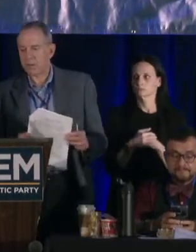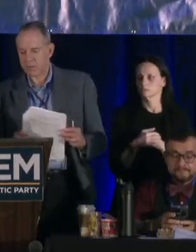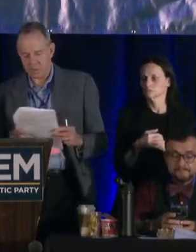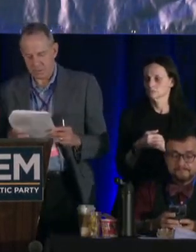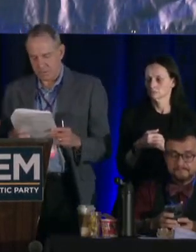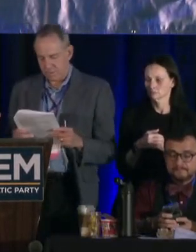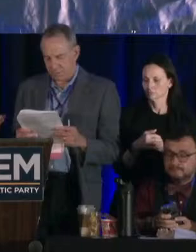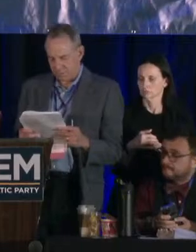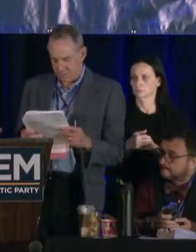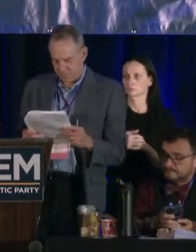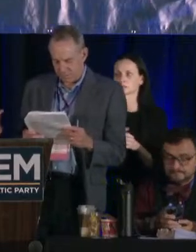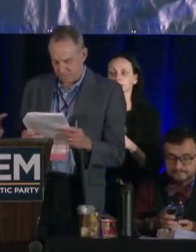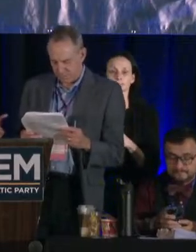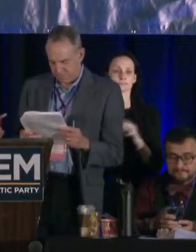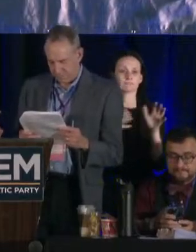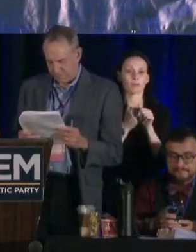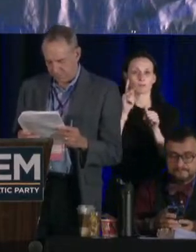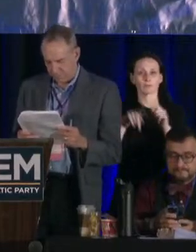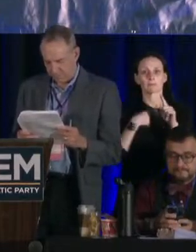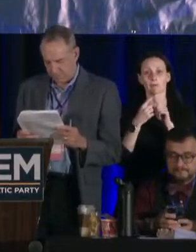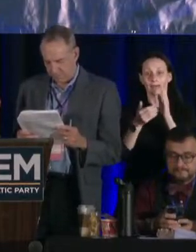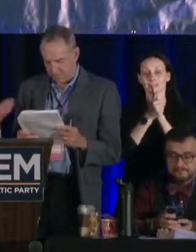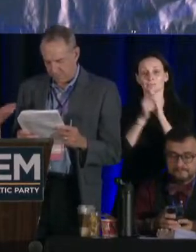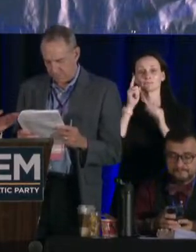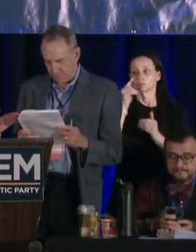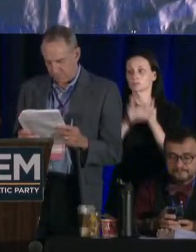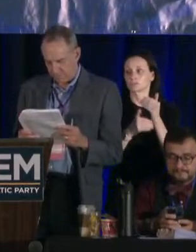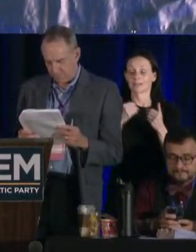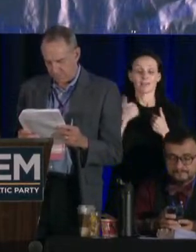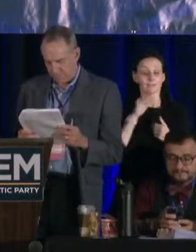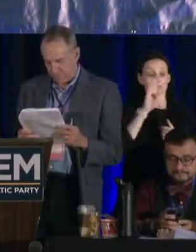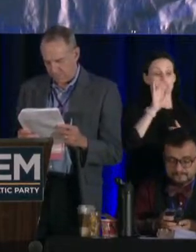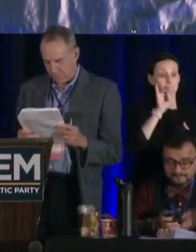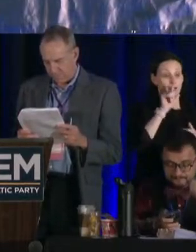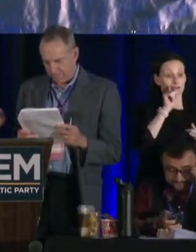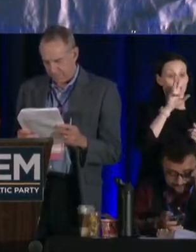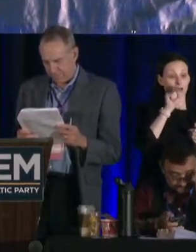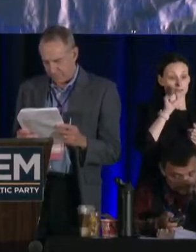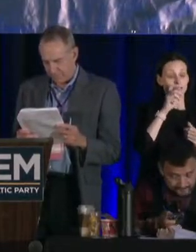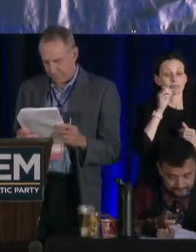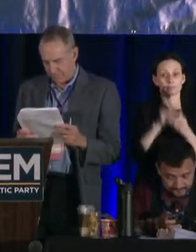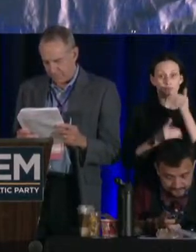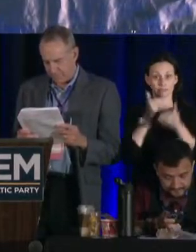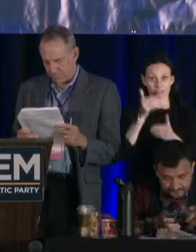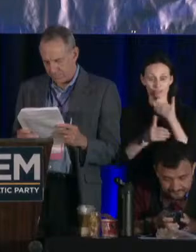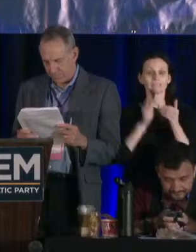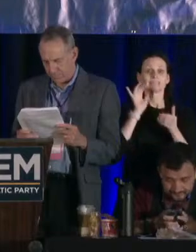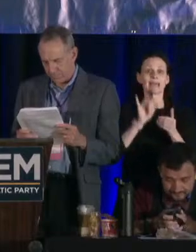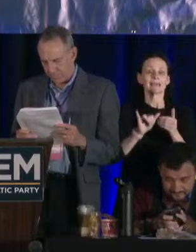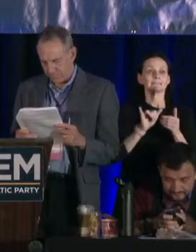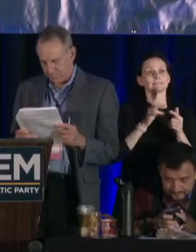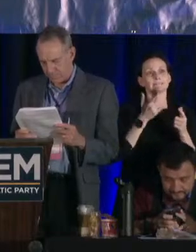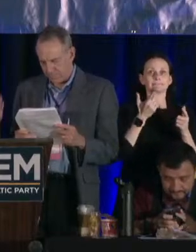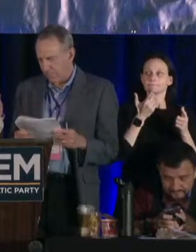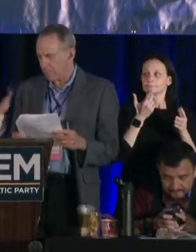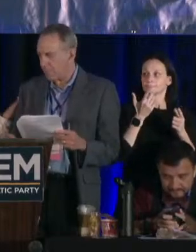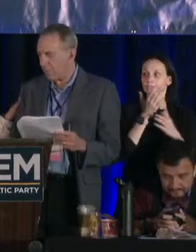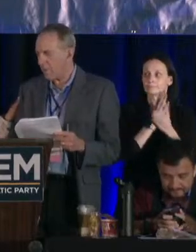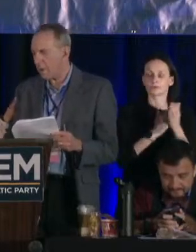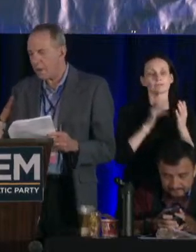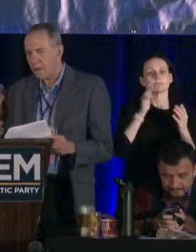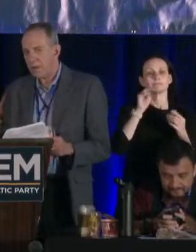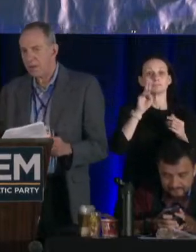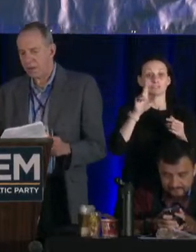This is following up on the ADEM's procedure. So we had bylaws, and these are procedures which are purview of the Rules Committee, and